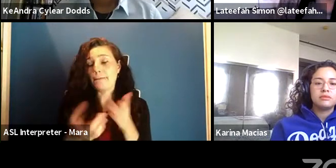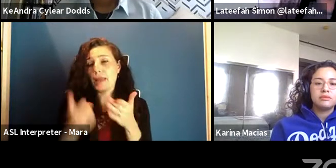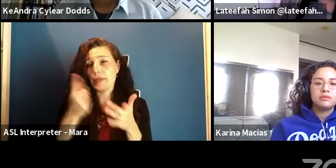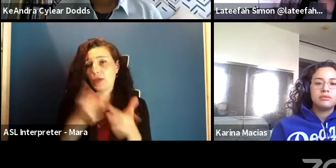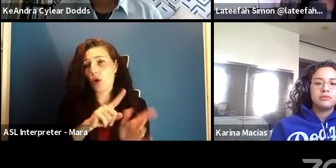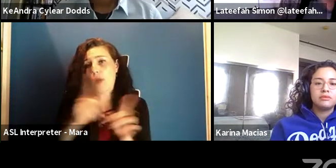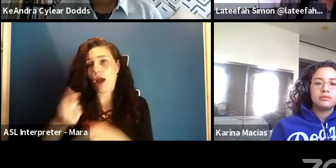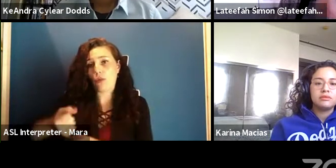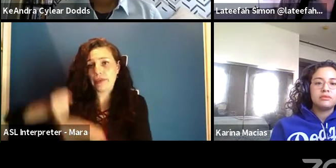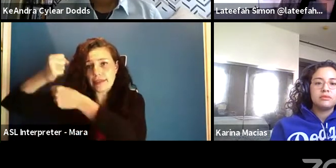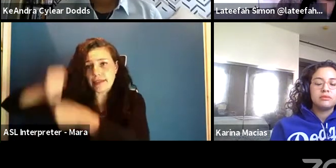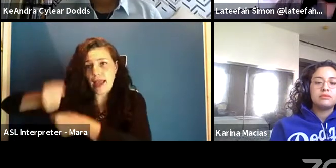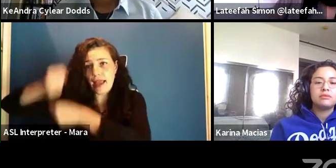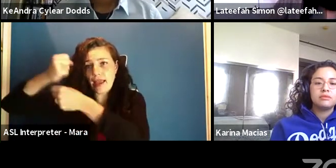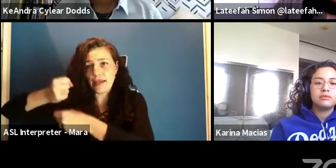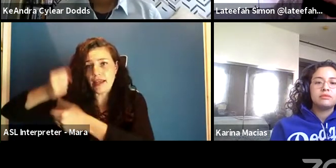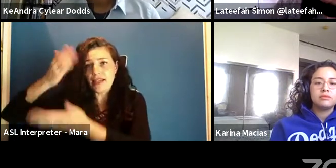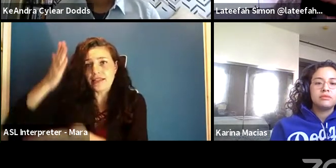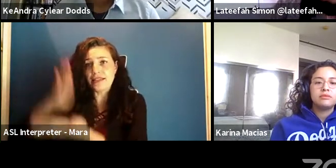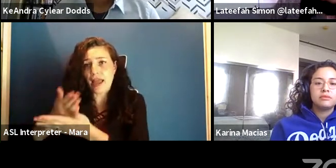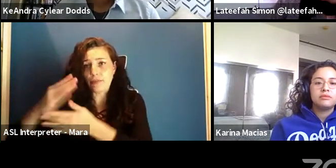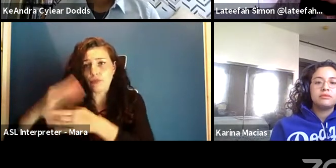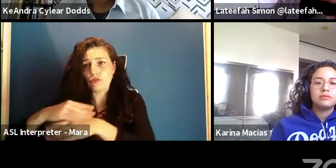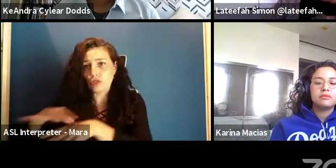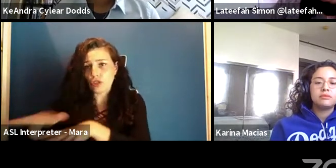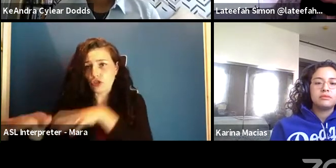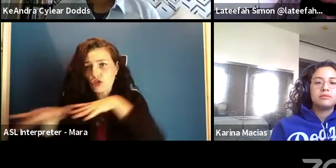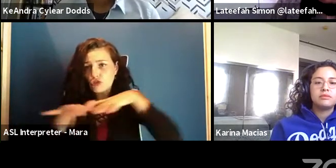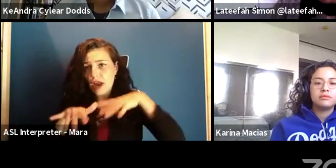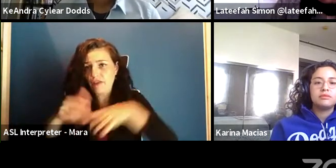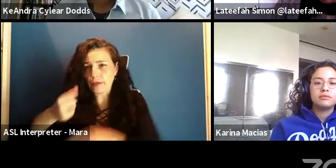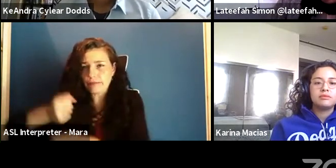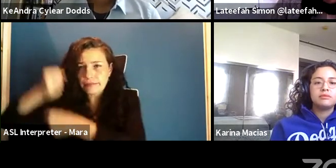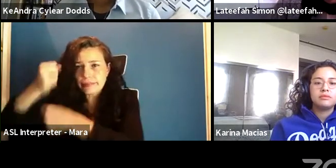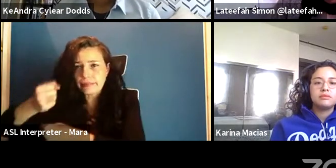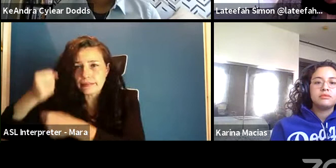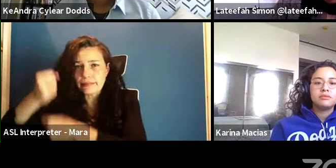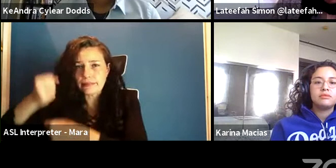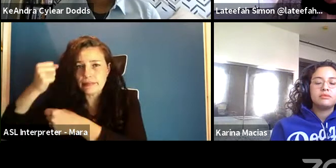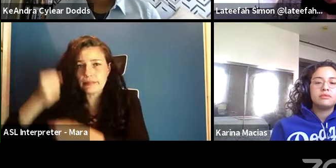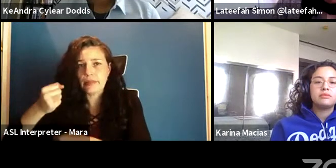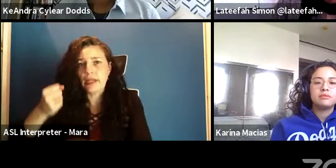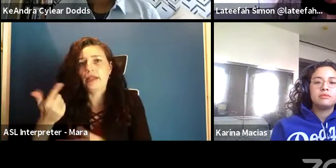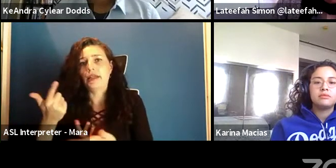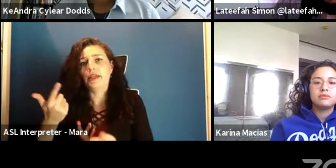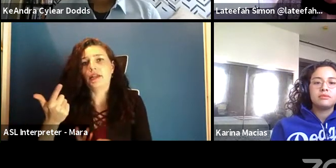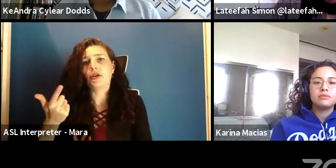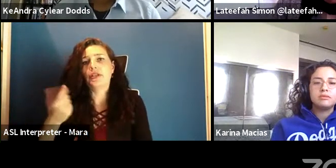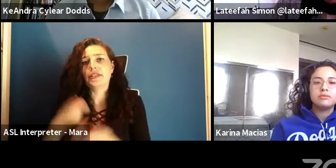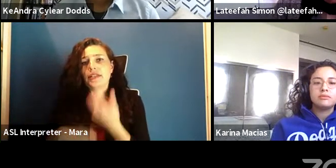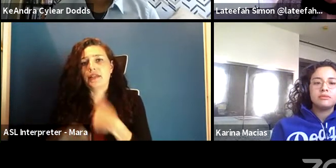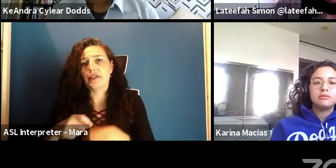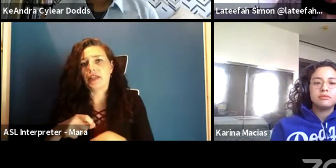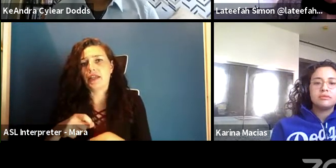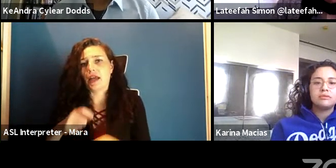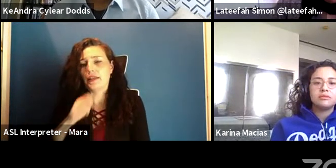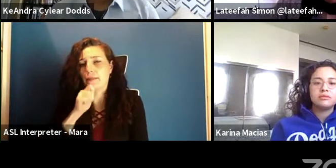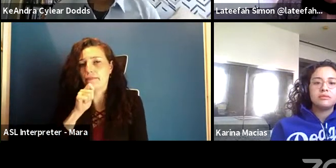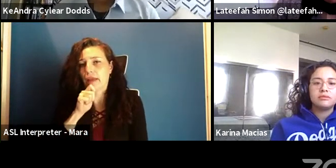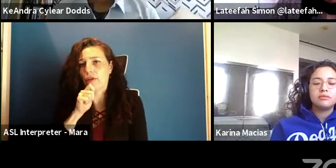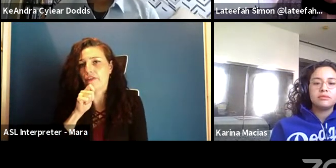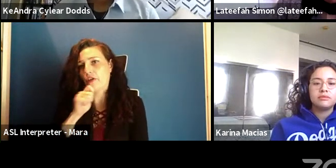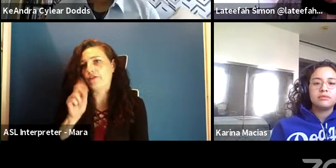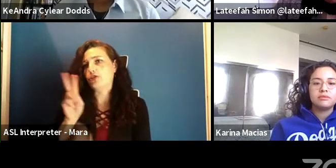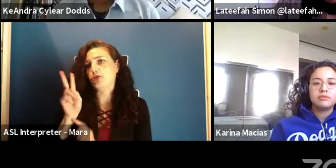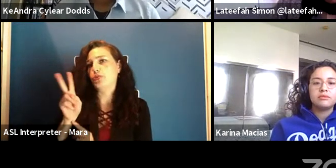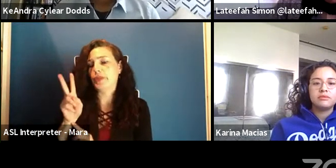more effectively than getting in front of a microphone for 2 minutes. And I say this to you as someone who's worked for a former state